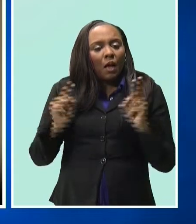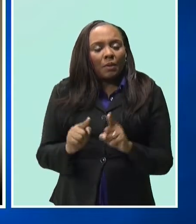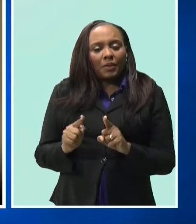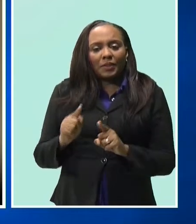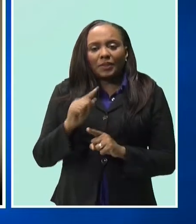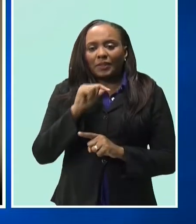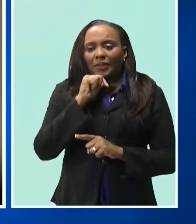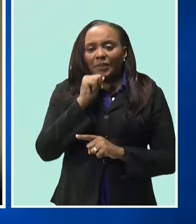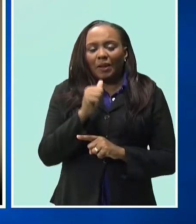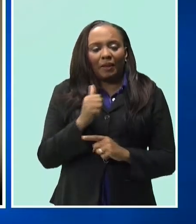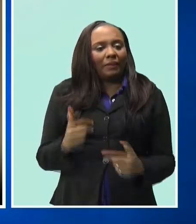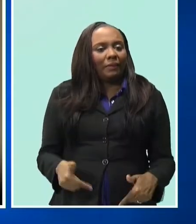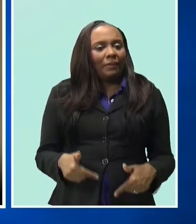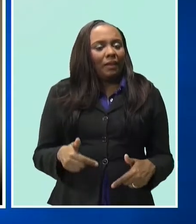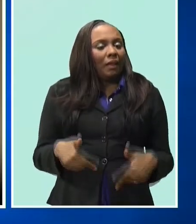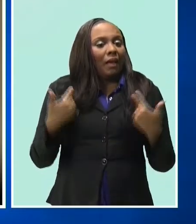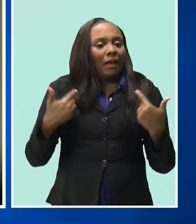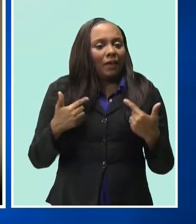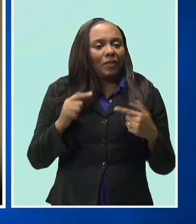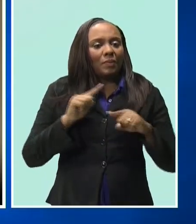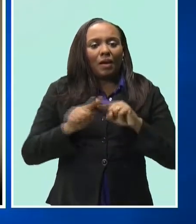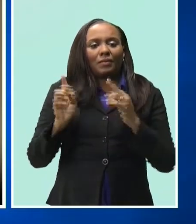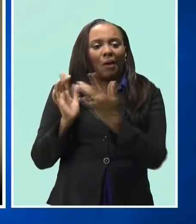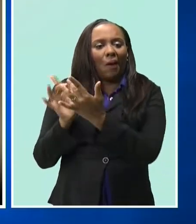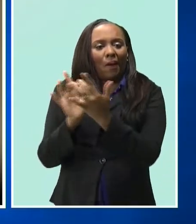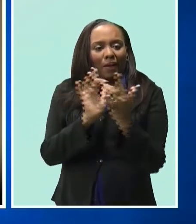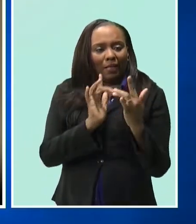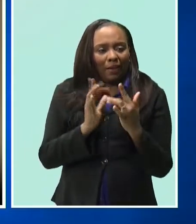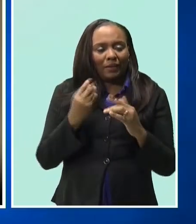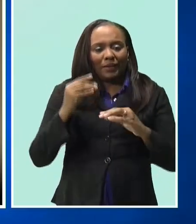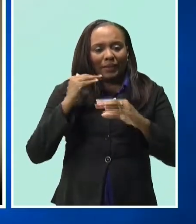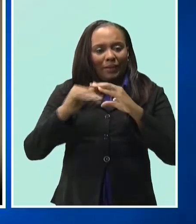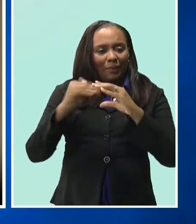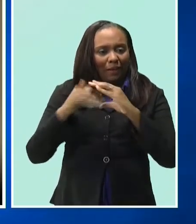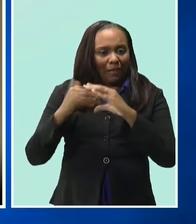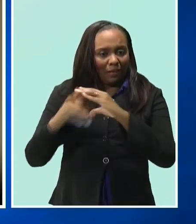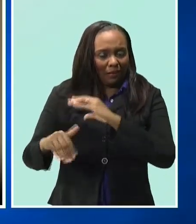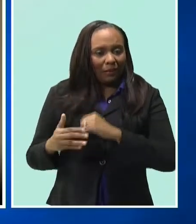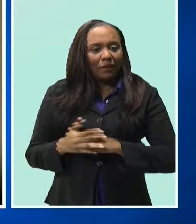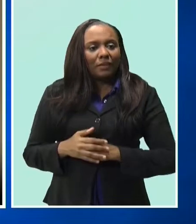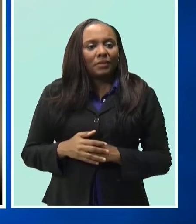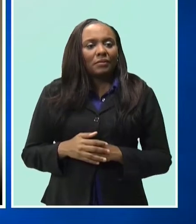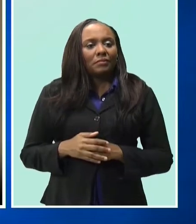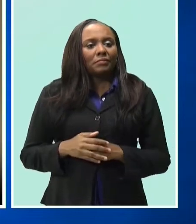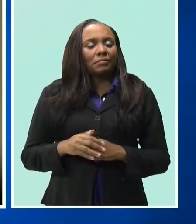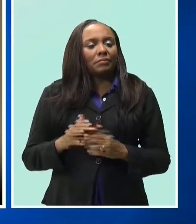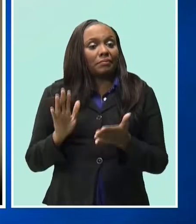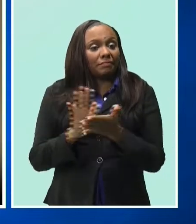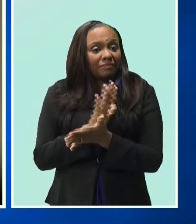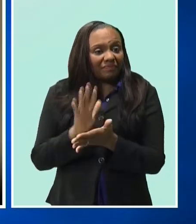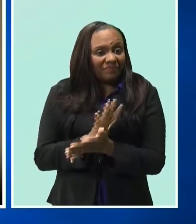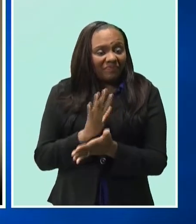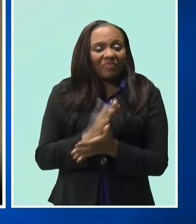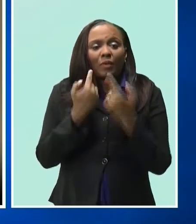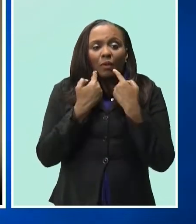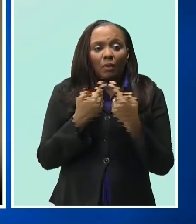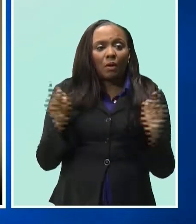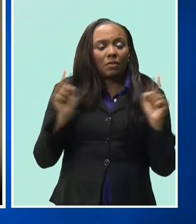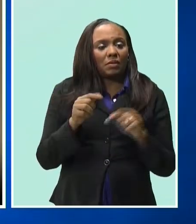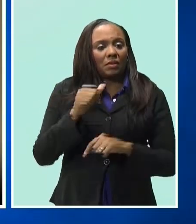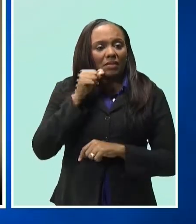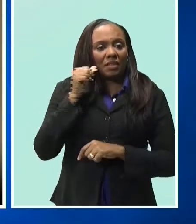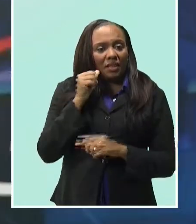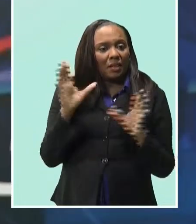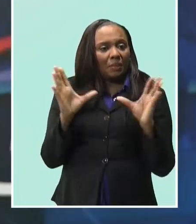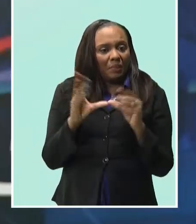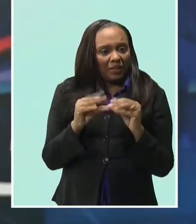and completed virtually through online platforms and emails. The outcome document was announced at a UN meeting yesterday and focuses